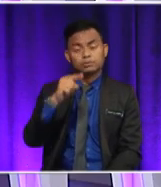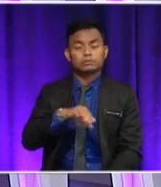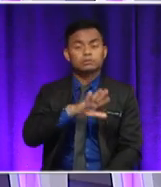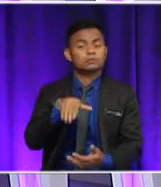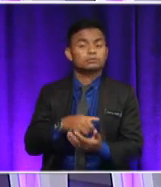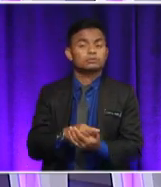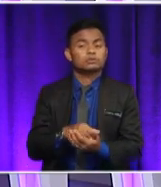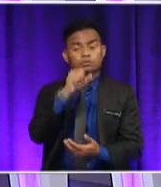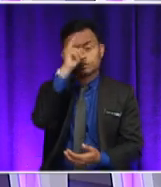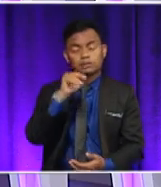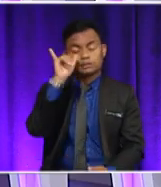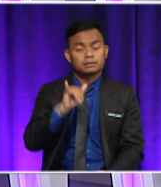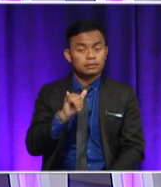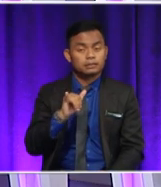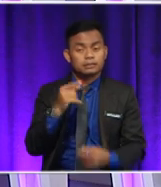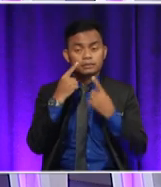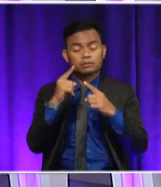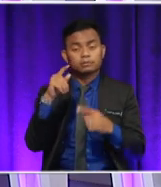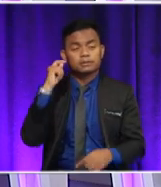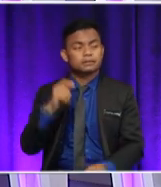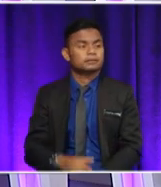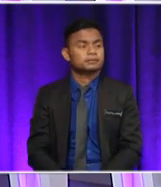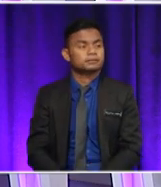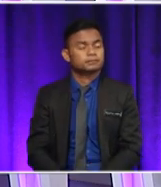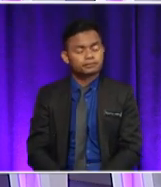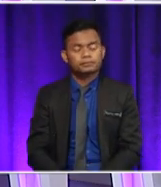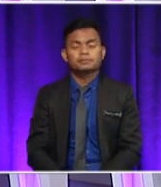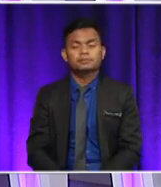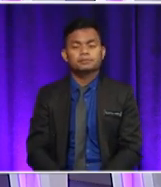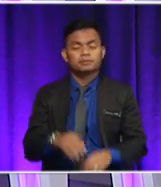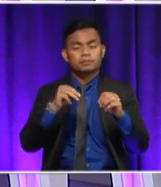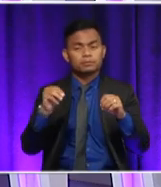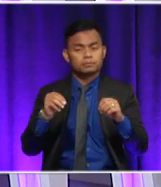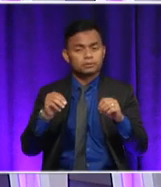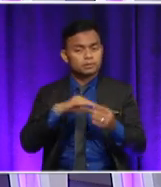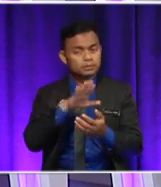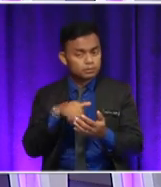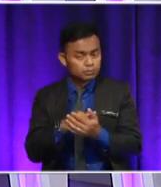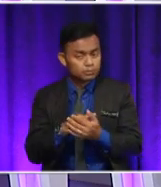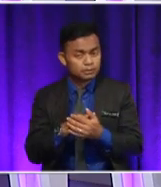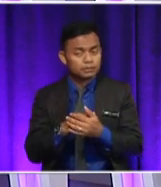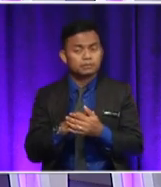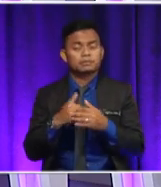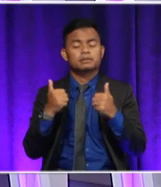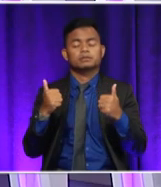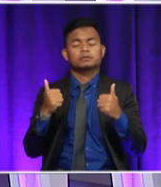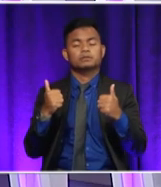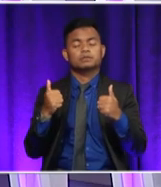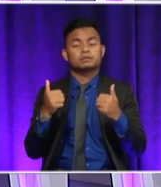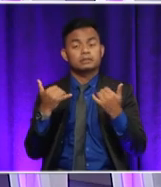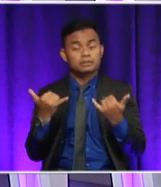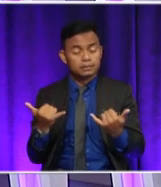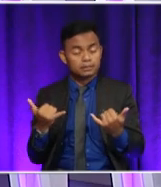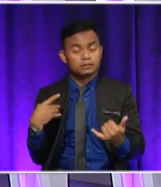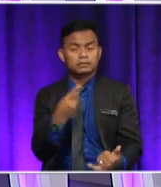that they answered. Brilliant. I think our students online are very brilliant here. And of course, we're going to take a short break because Teacher Liana and I will